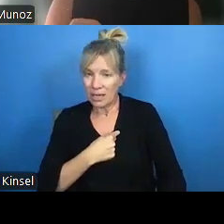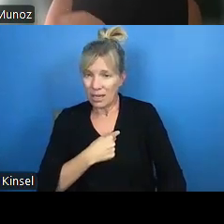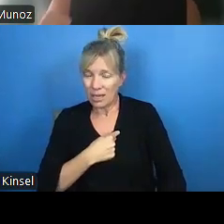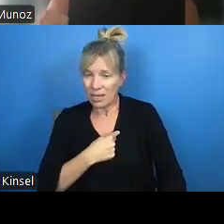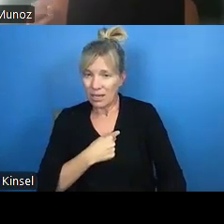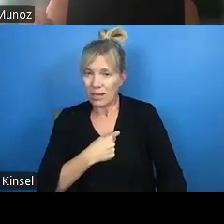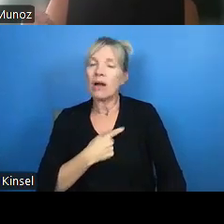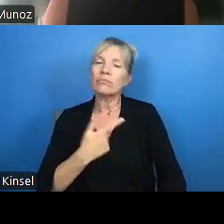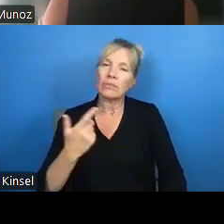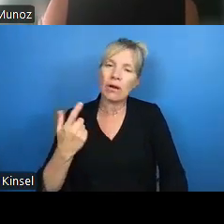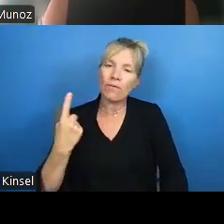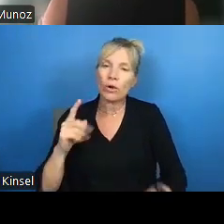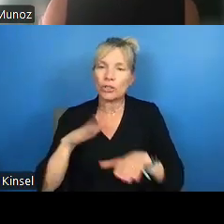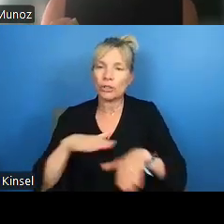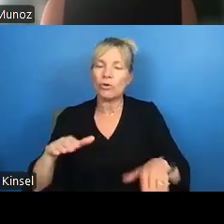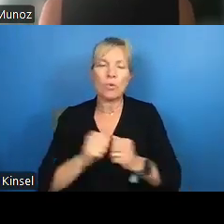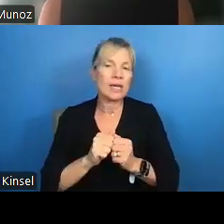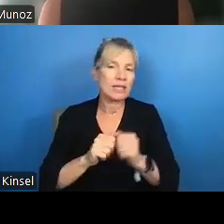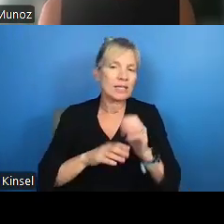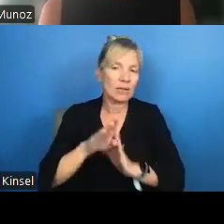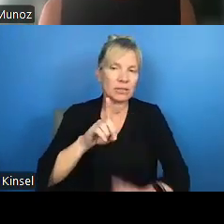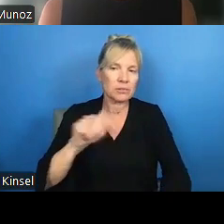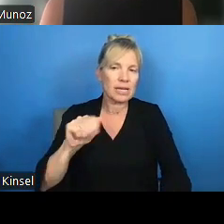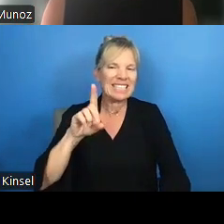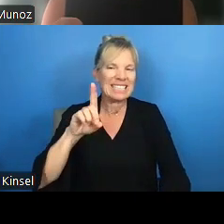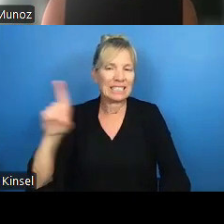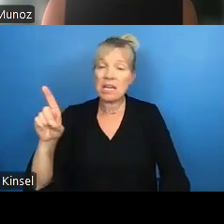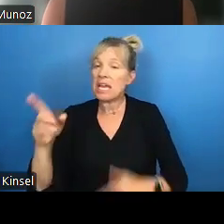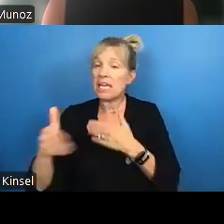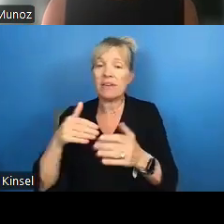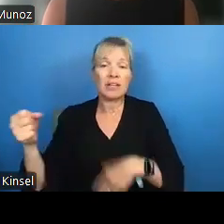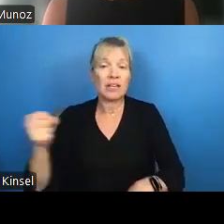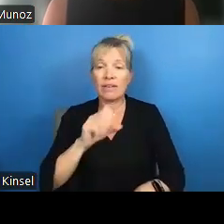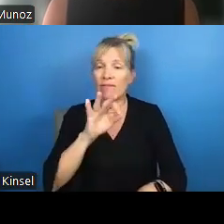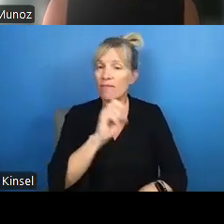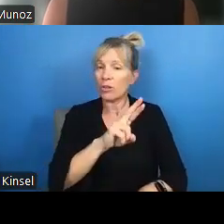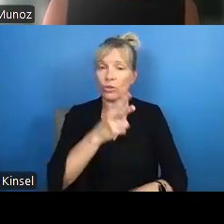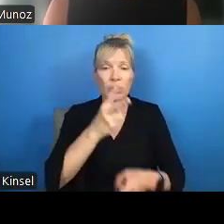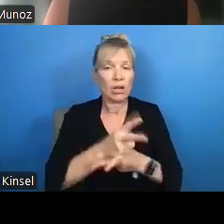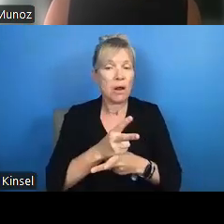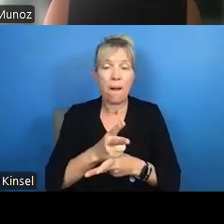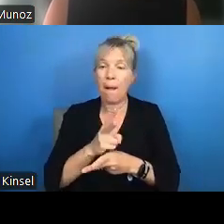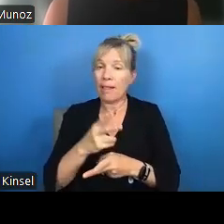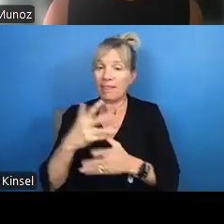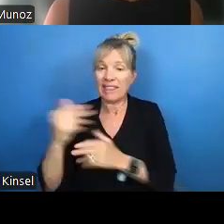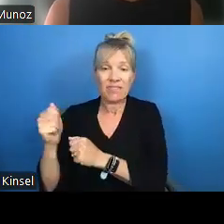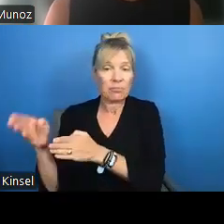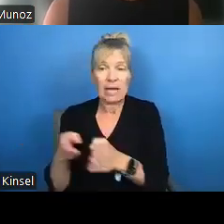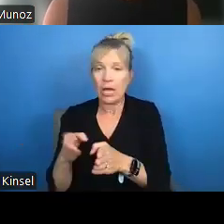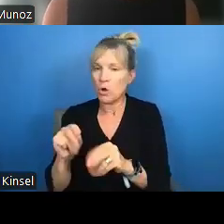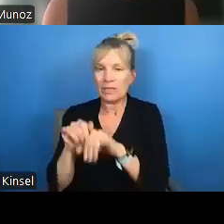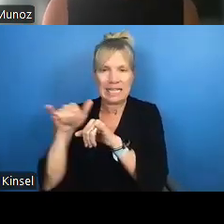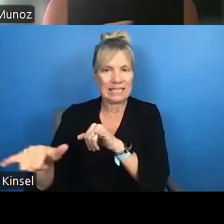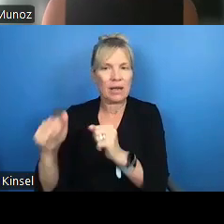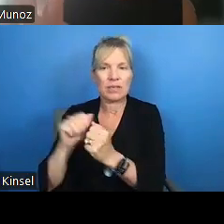for children with a developmental disability, even if they go into foster care, they don't leave their plan. So they stay with the